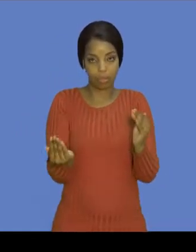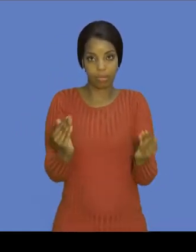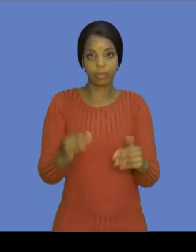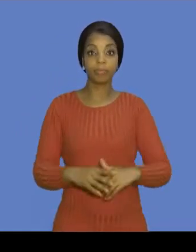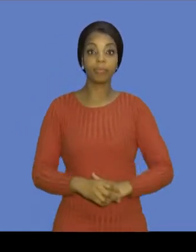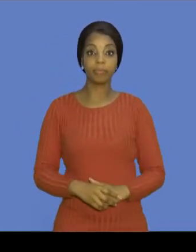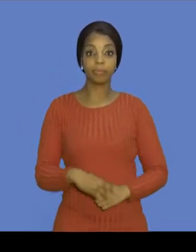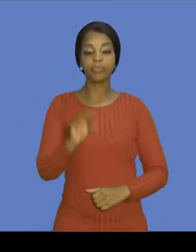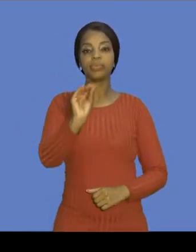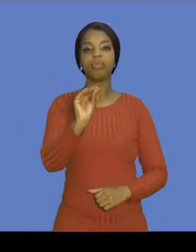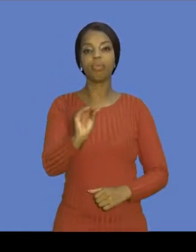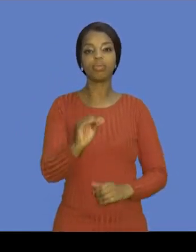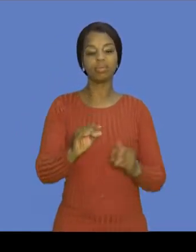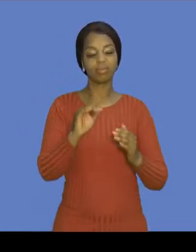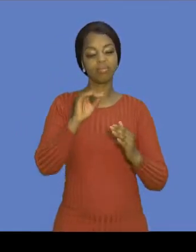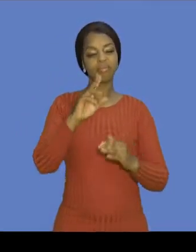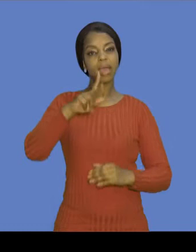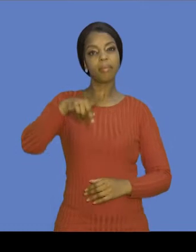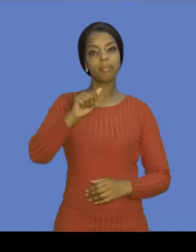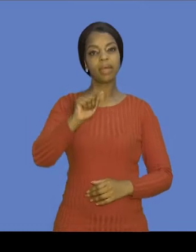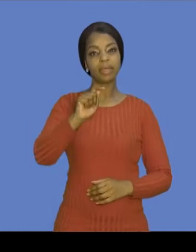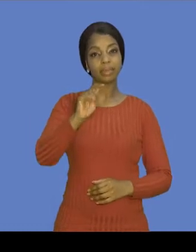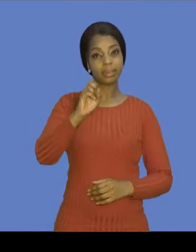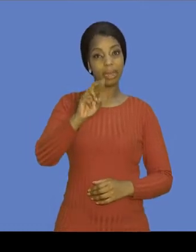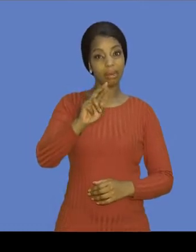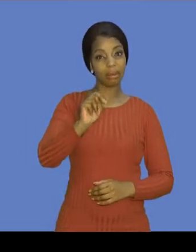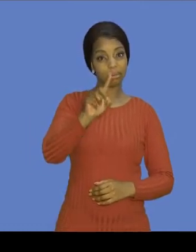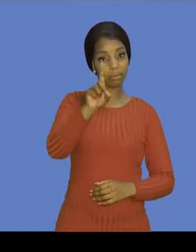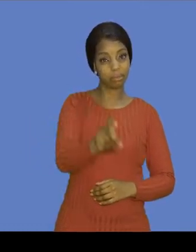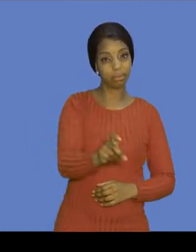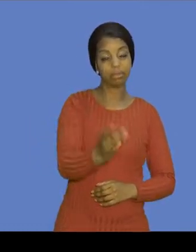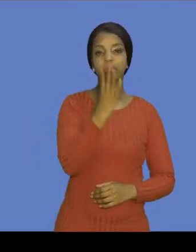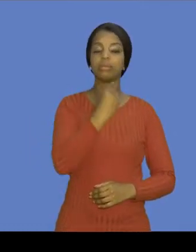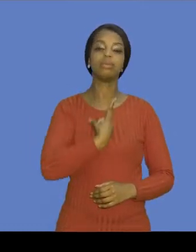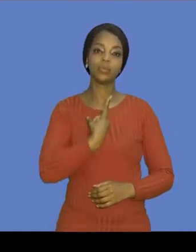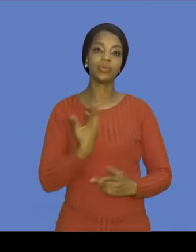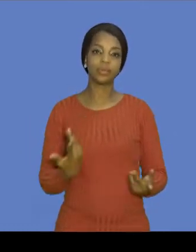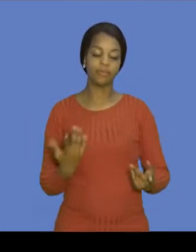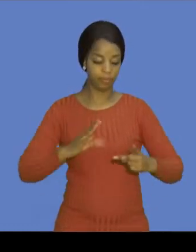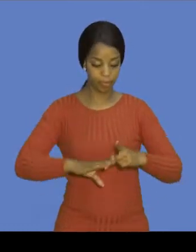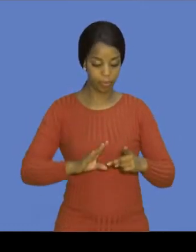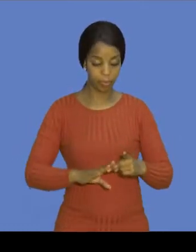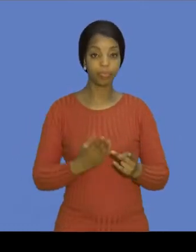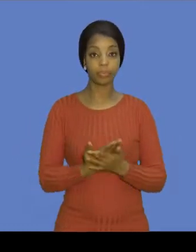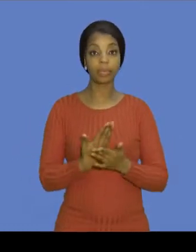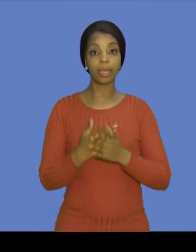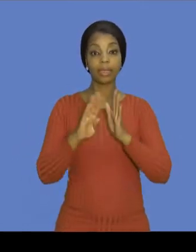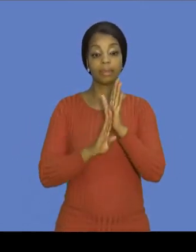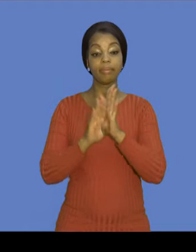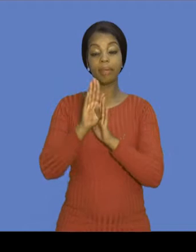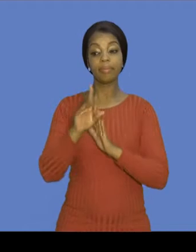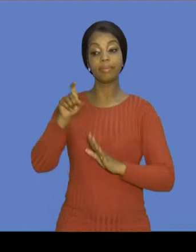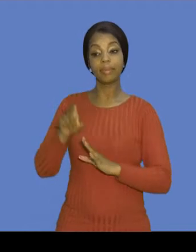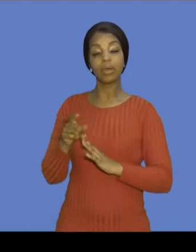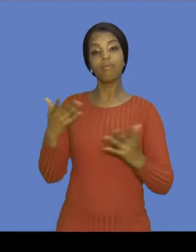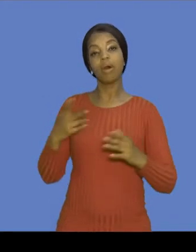That's one question you need to ask yourself. Secondly, can we develop a model to predict the growth? So that's one other